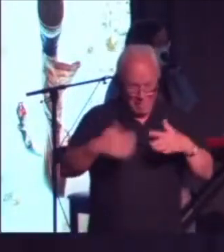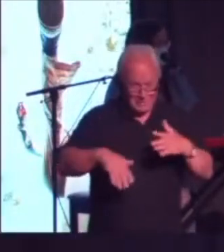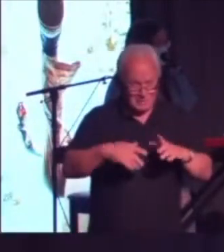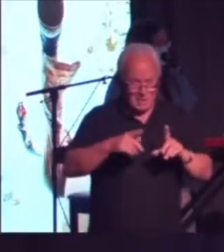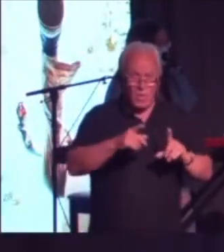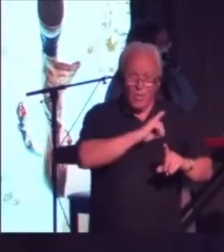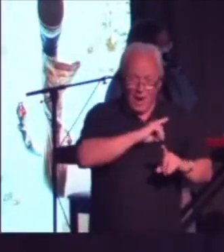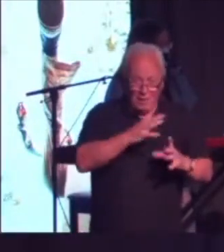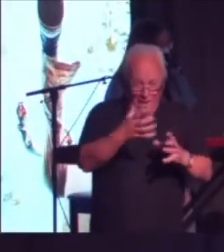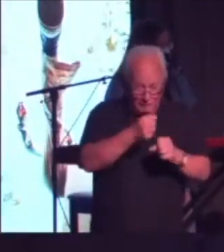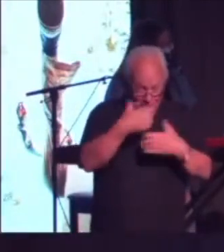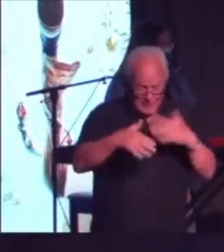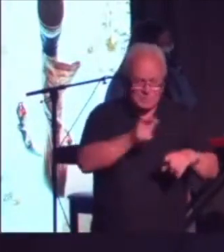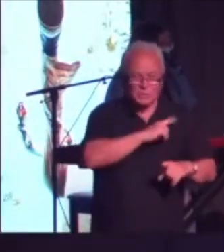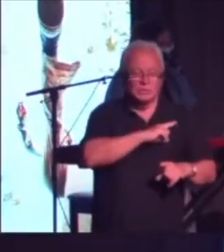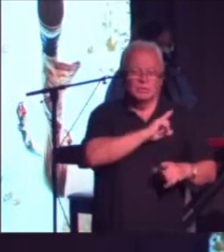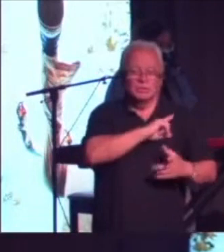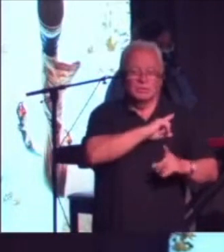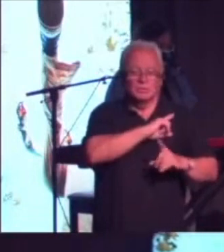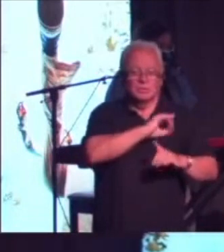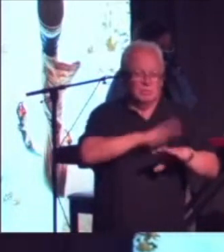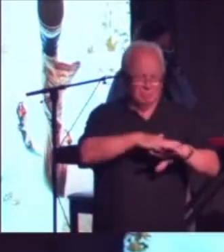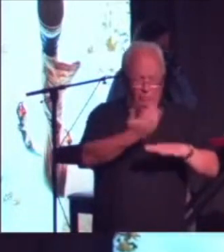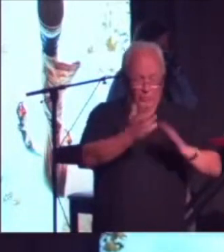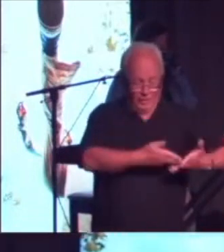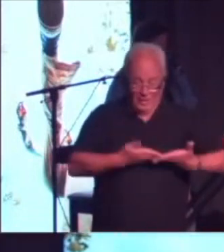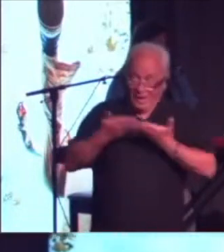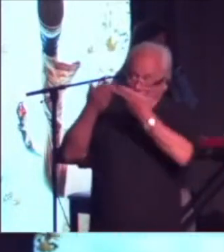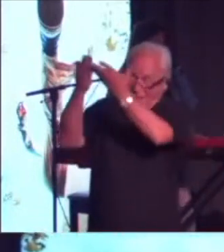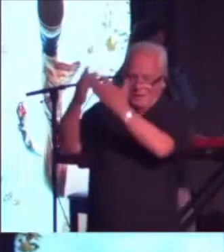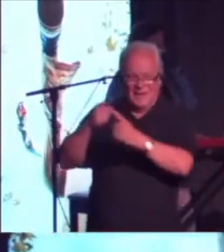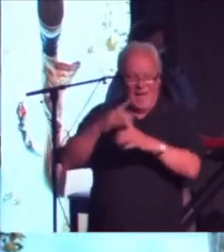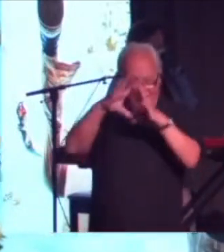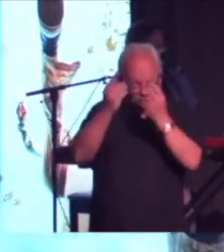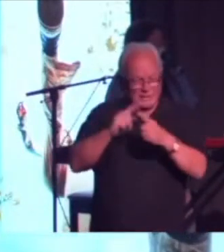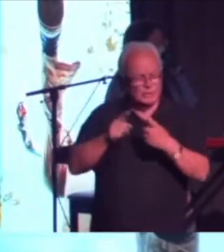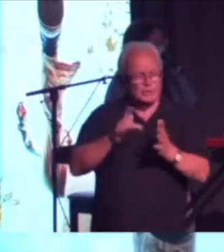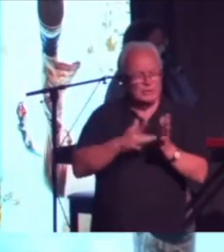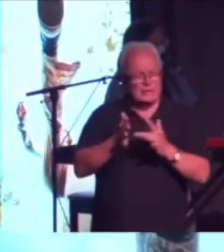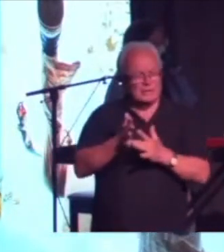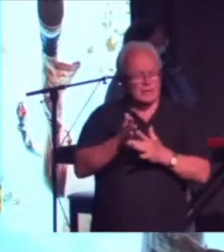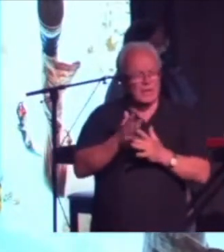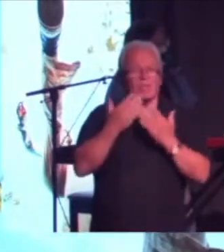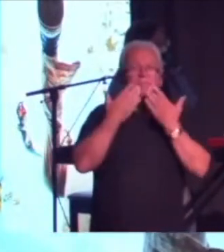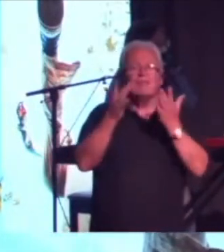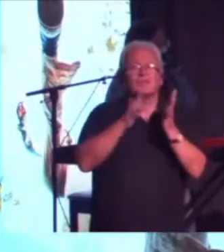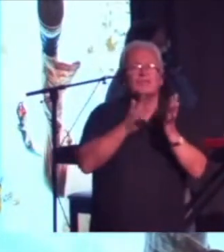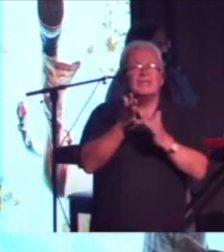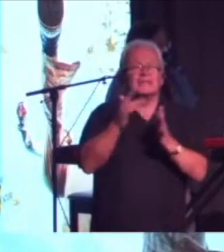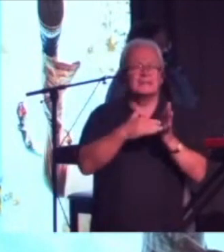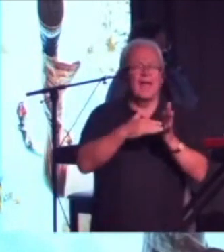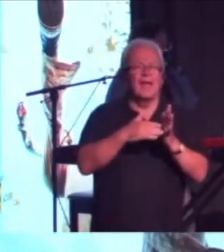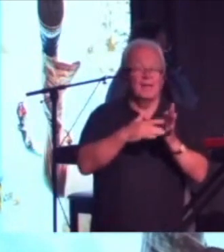carry everything to God in prayer. Father, we thank you for a friend like Jesus today. I thank you for someone who will love us at